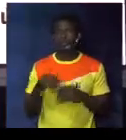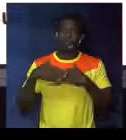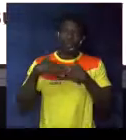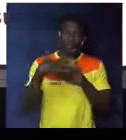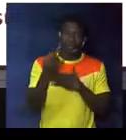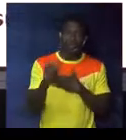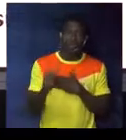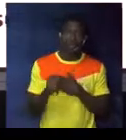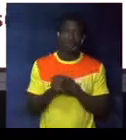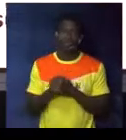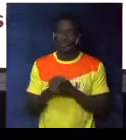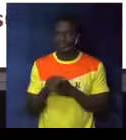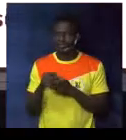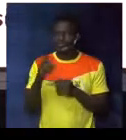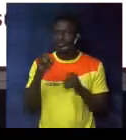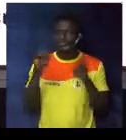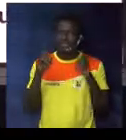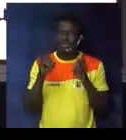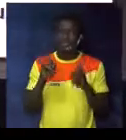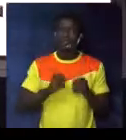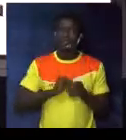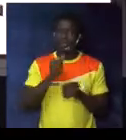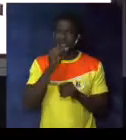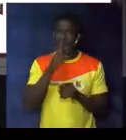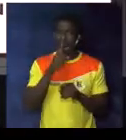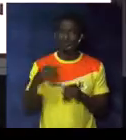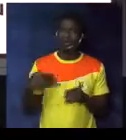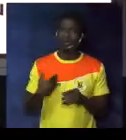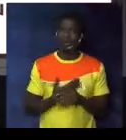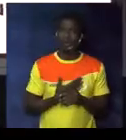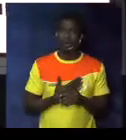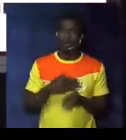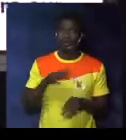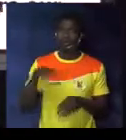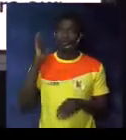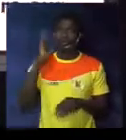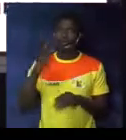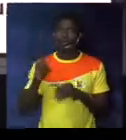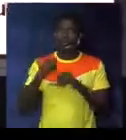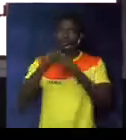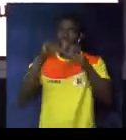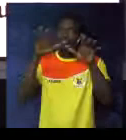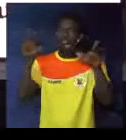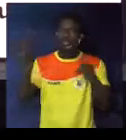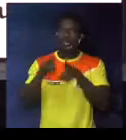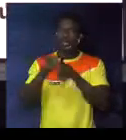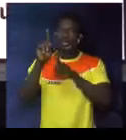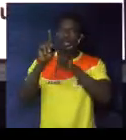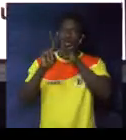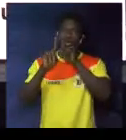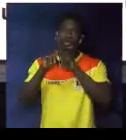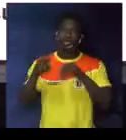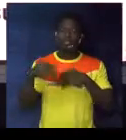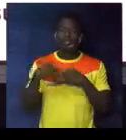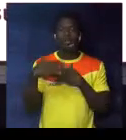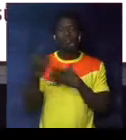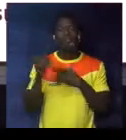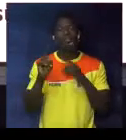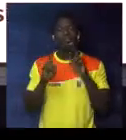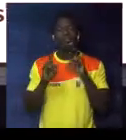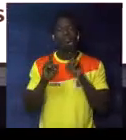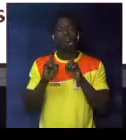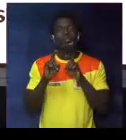one, after the competition, I am sure our pupils will shine like stars. After